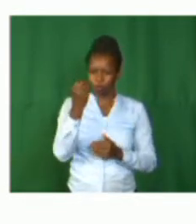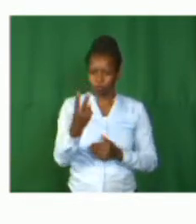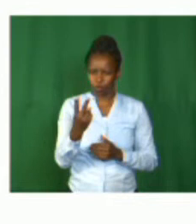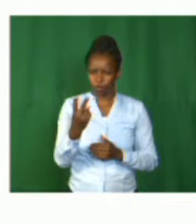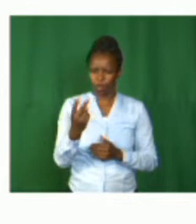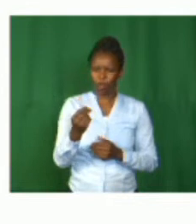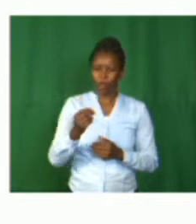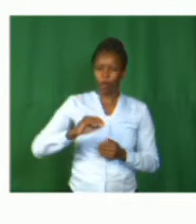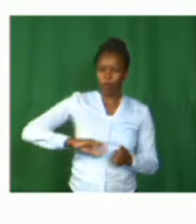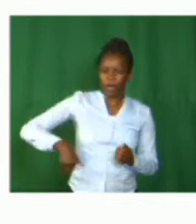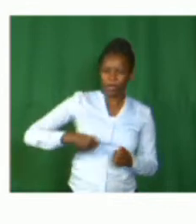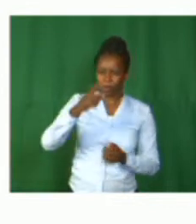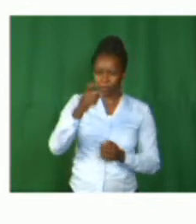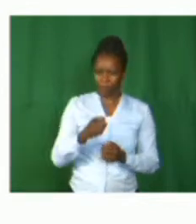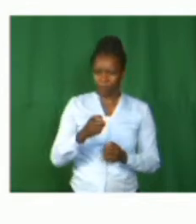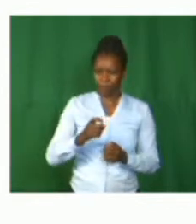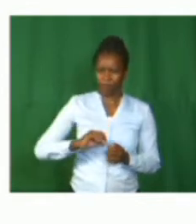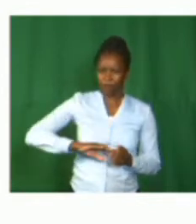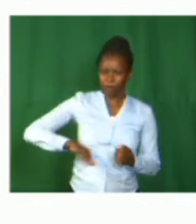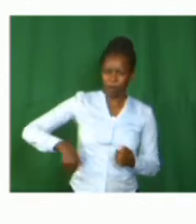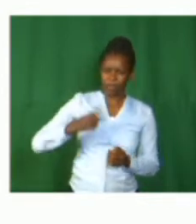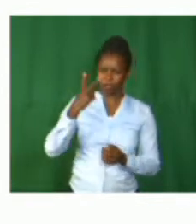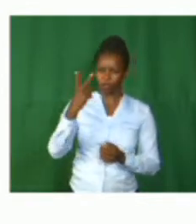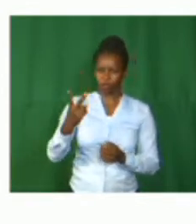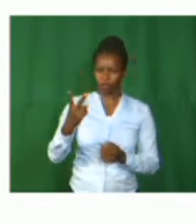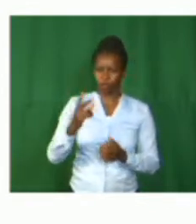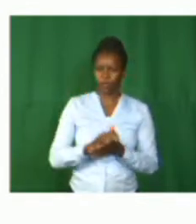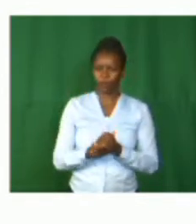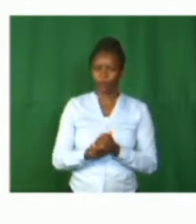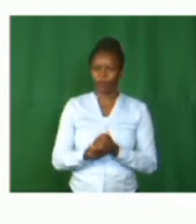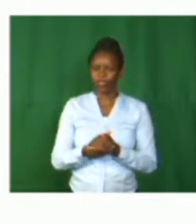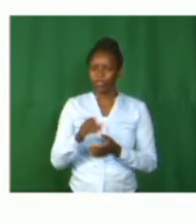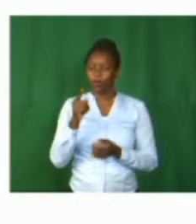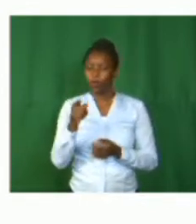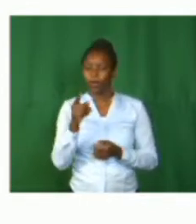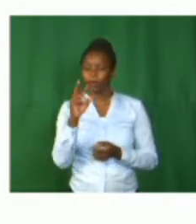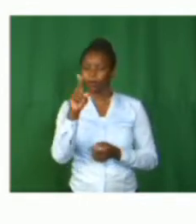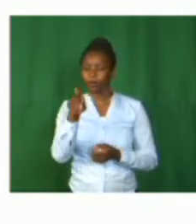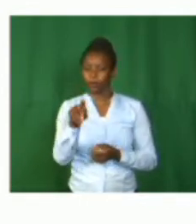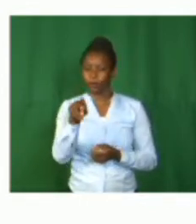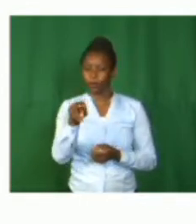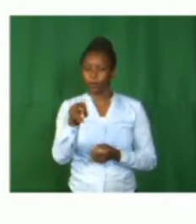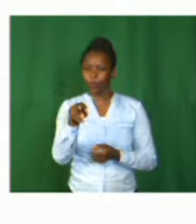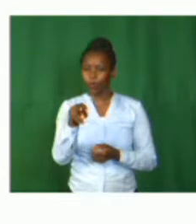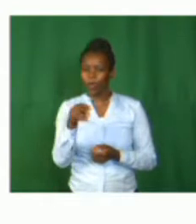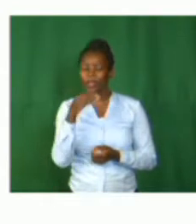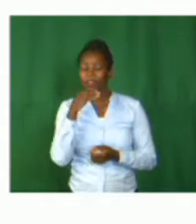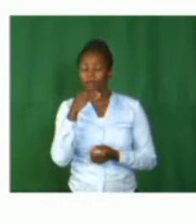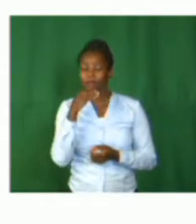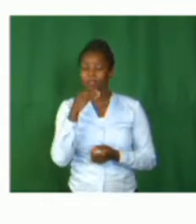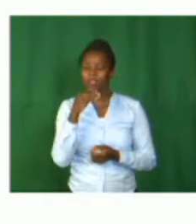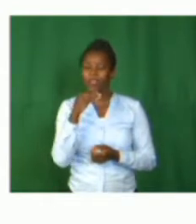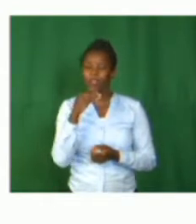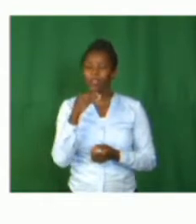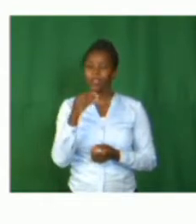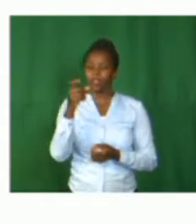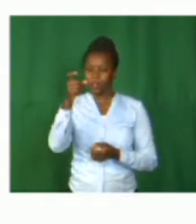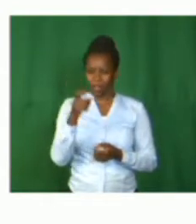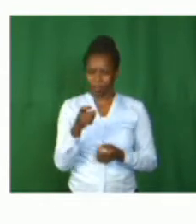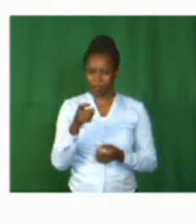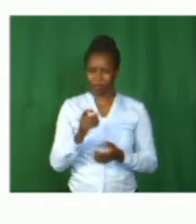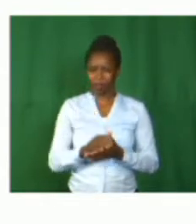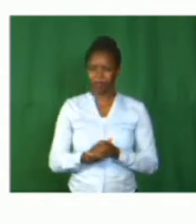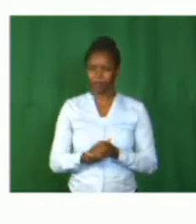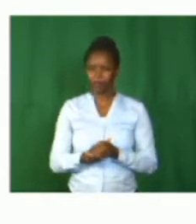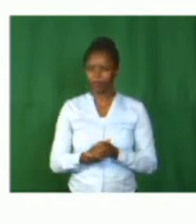2. Now, as you can see, the one that is in red here, these are the values of x that we have substituted in the formula.